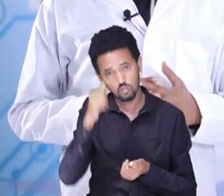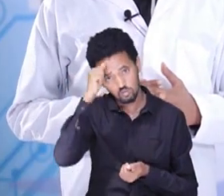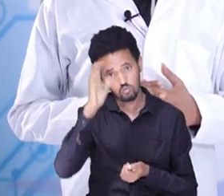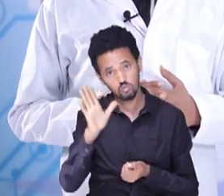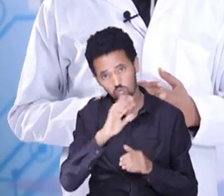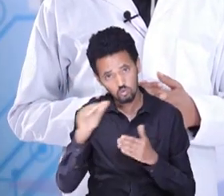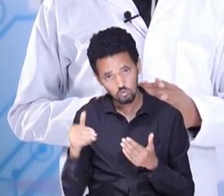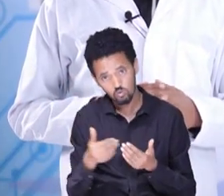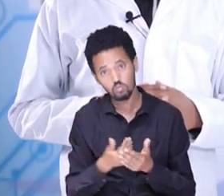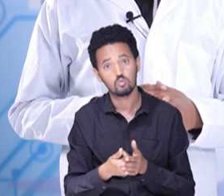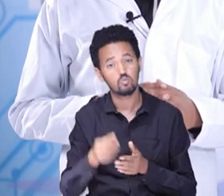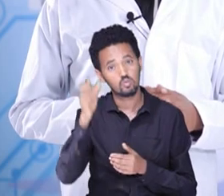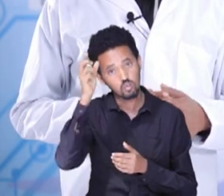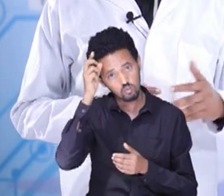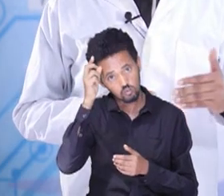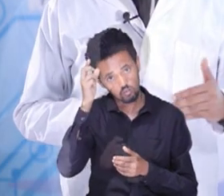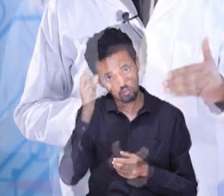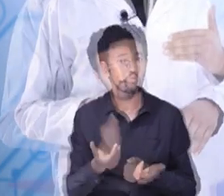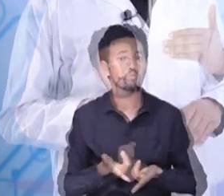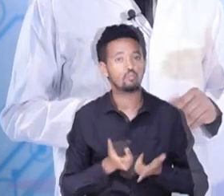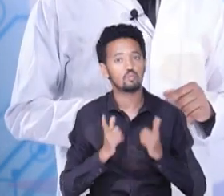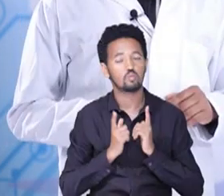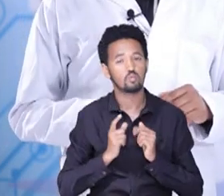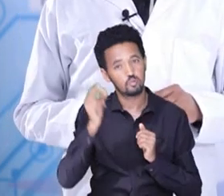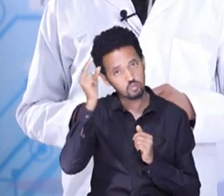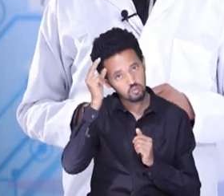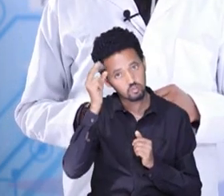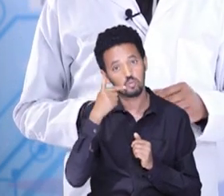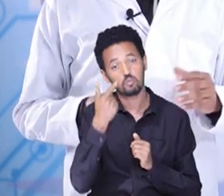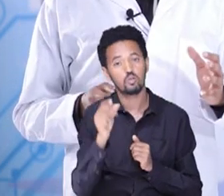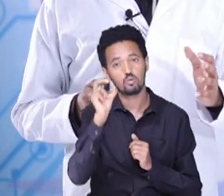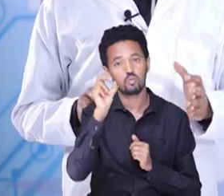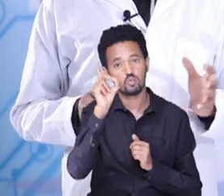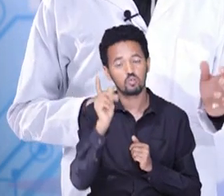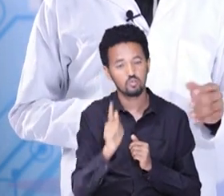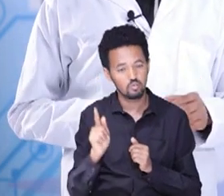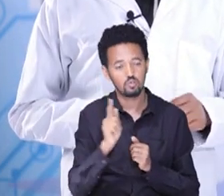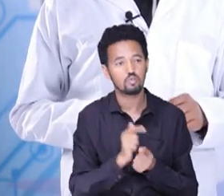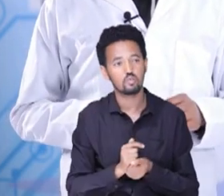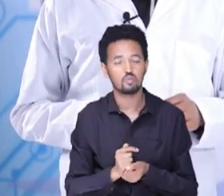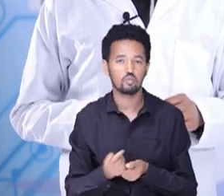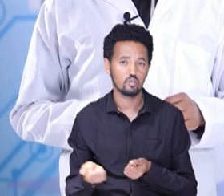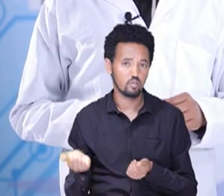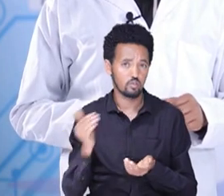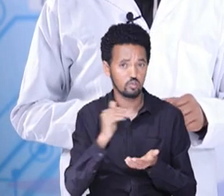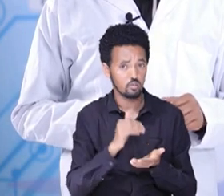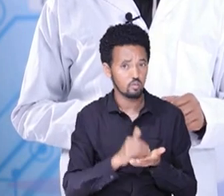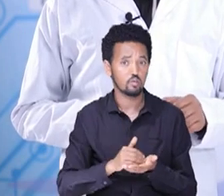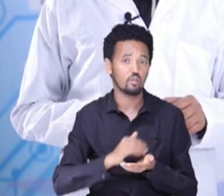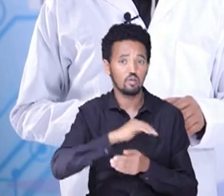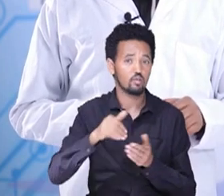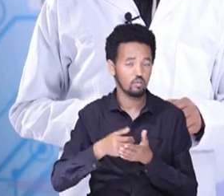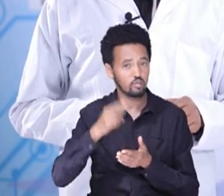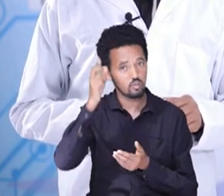against Emperor Haile Selassie at the time. The other one, the Wayane leader struggle against Emperor Haile Selassie